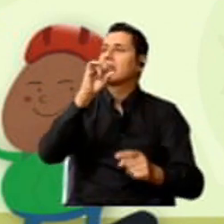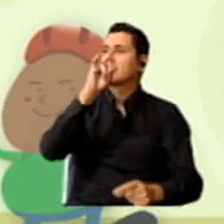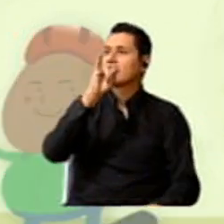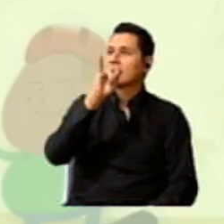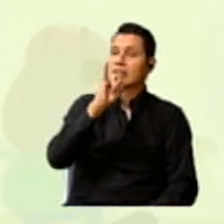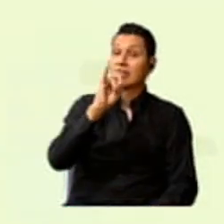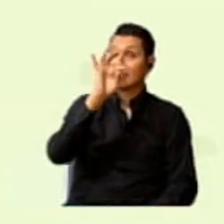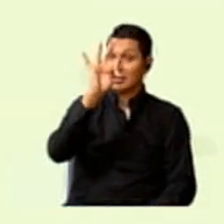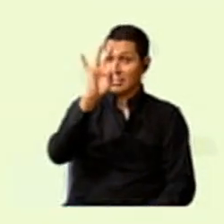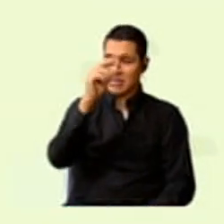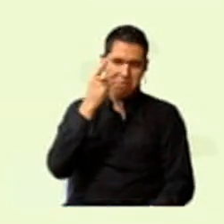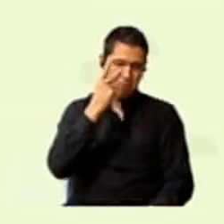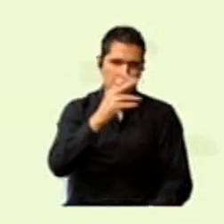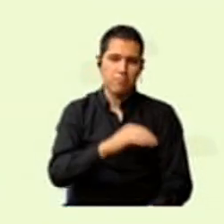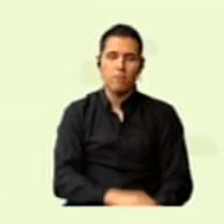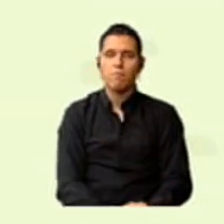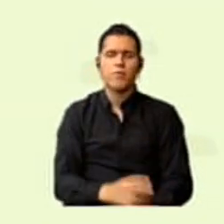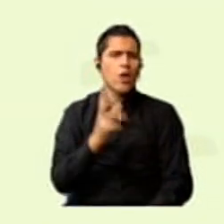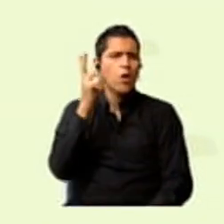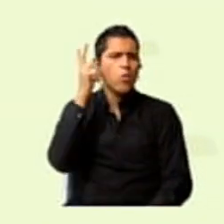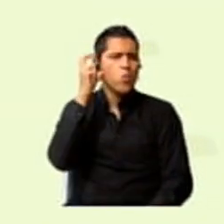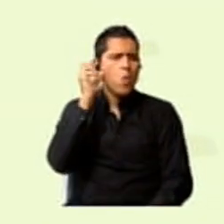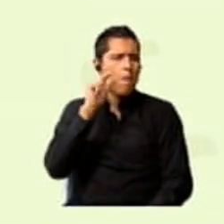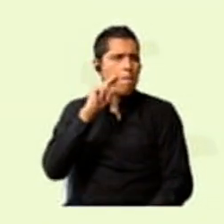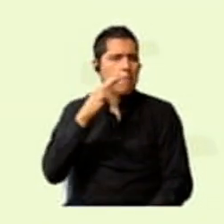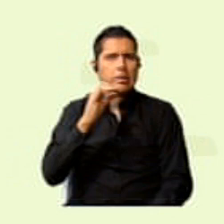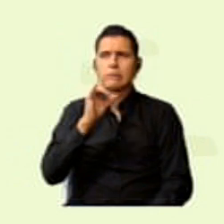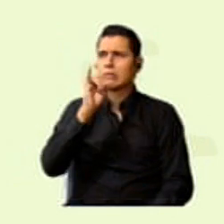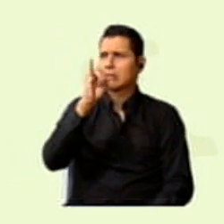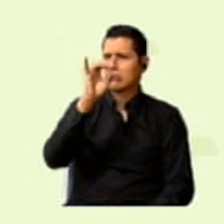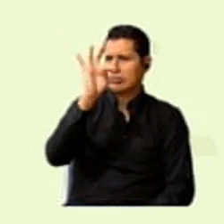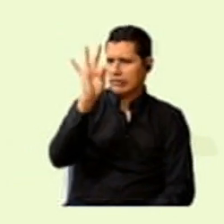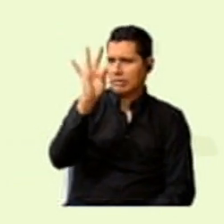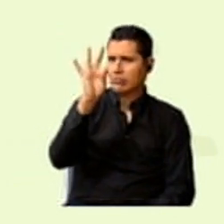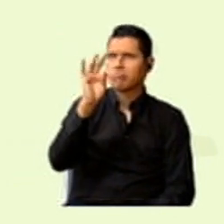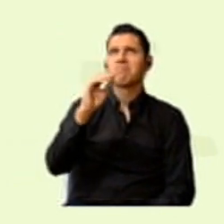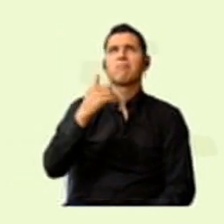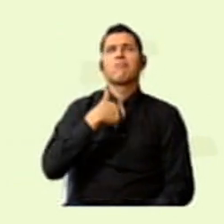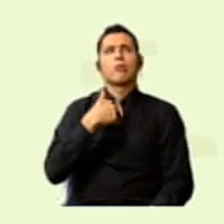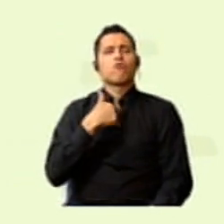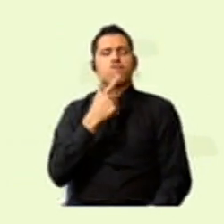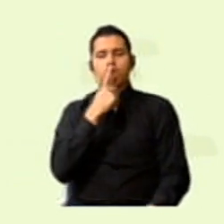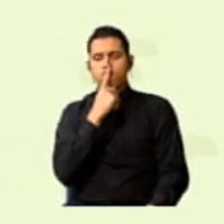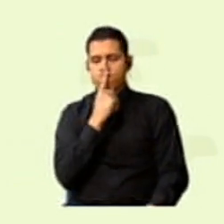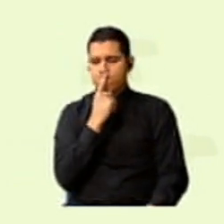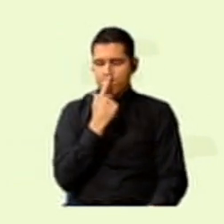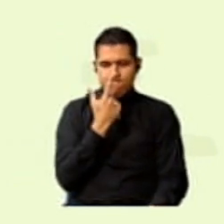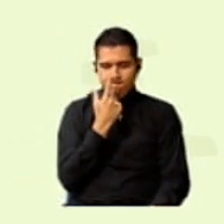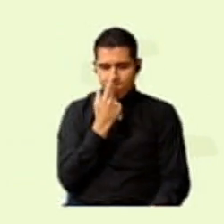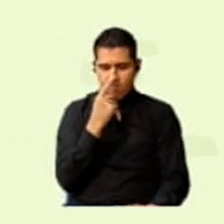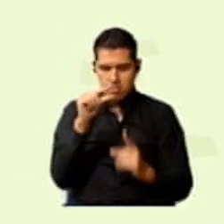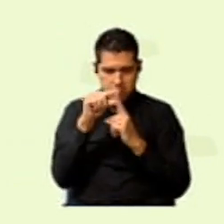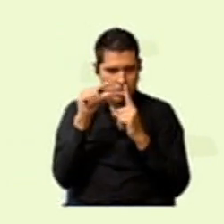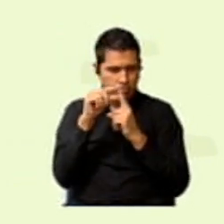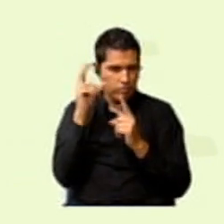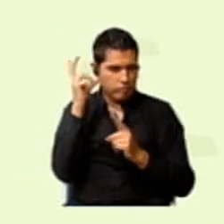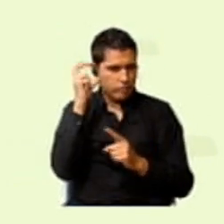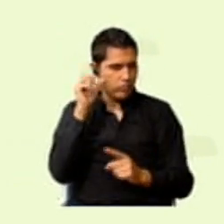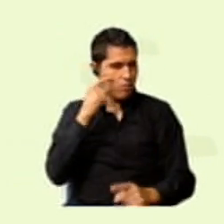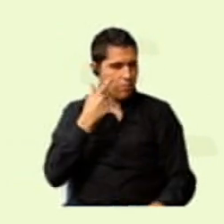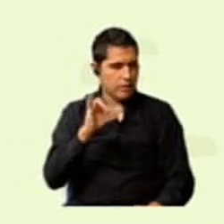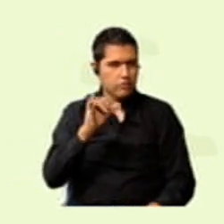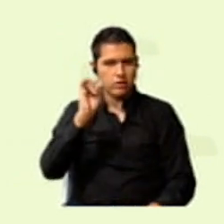Let's see some words with it. We have it with the sound